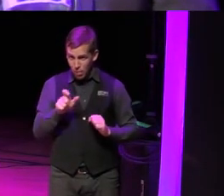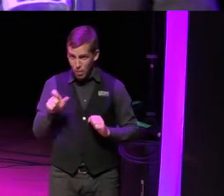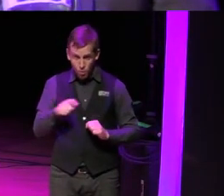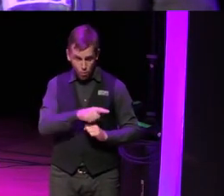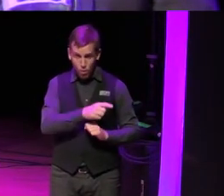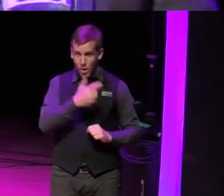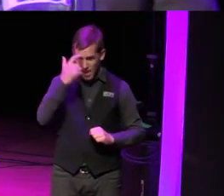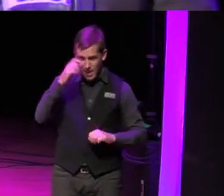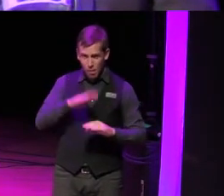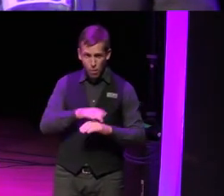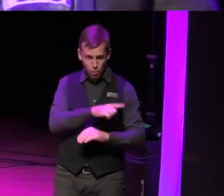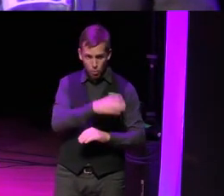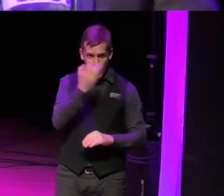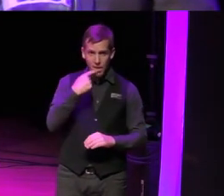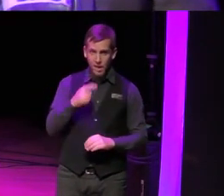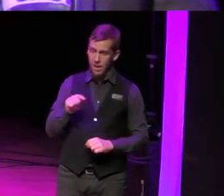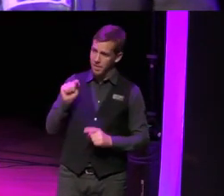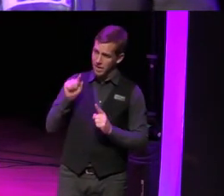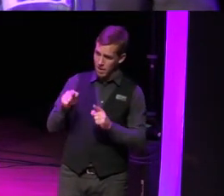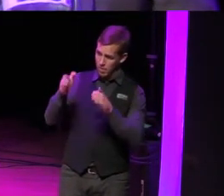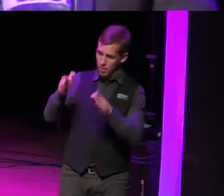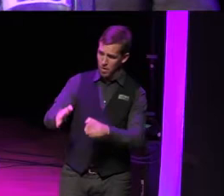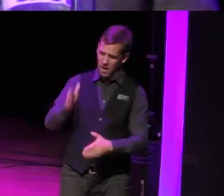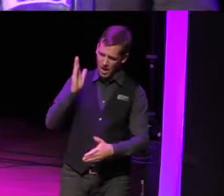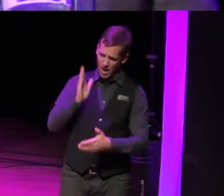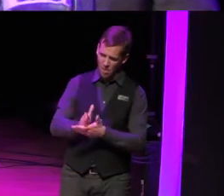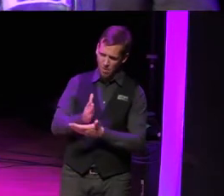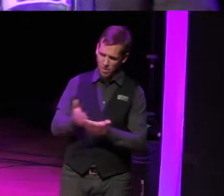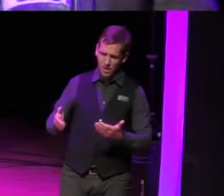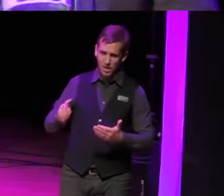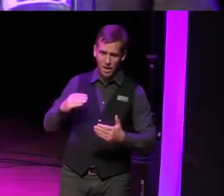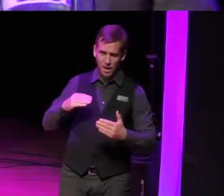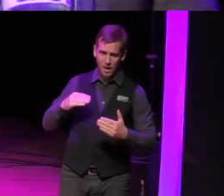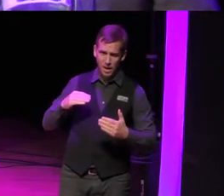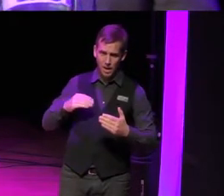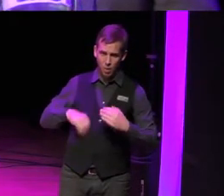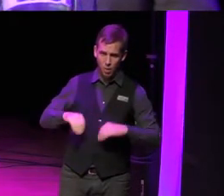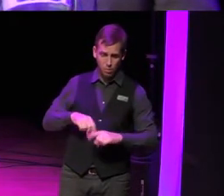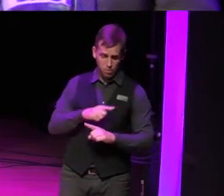say, this one is neither corrupt nor corruptible.